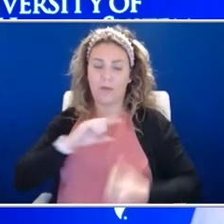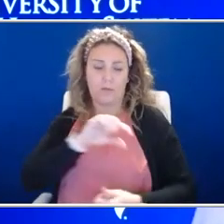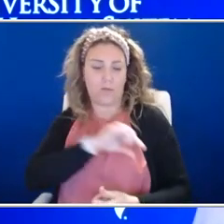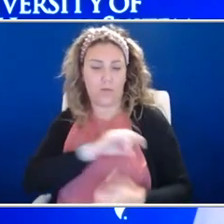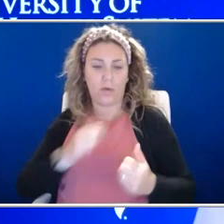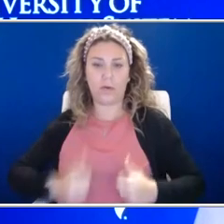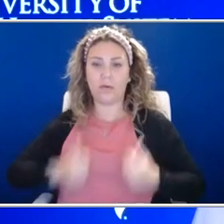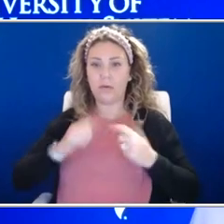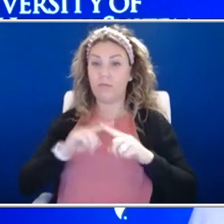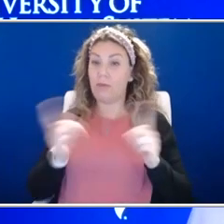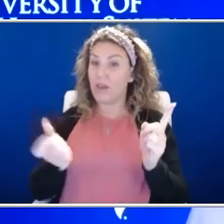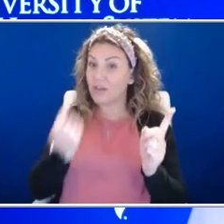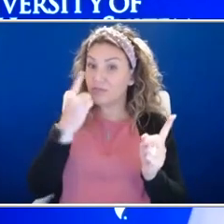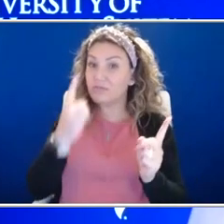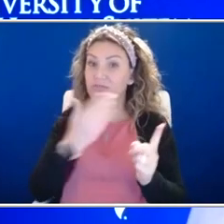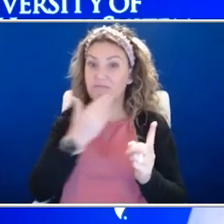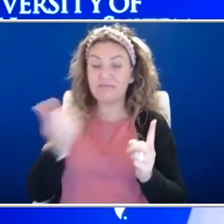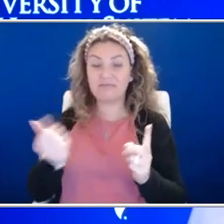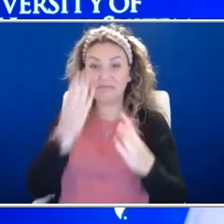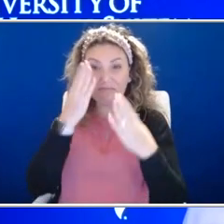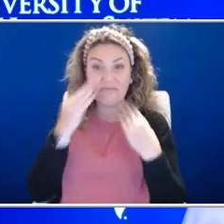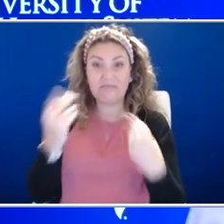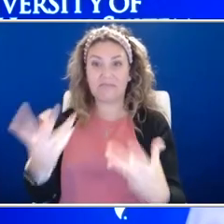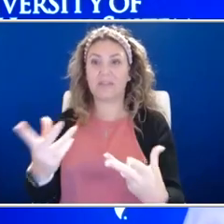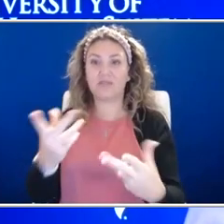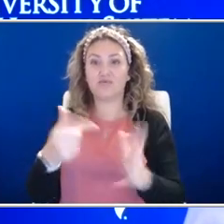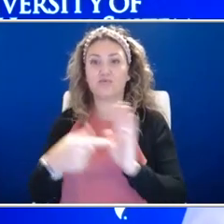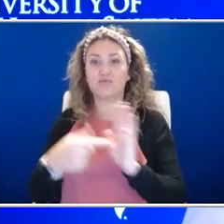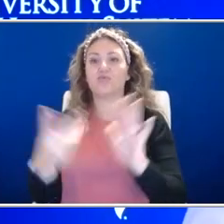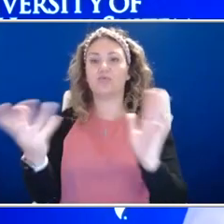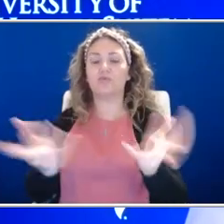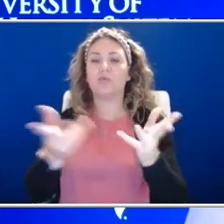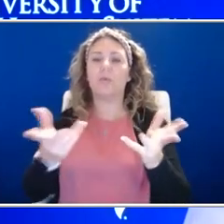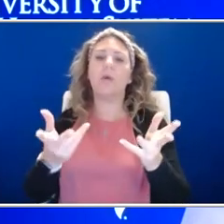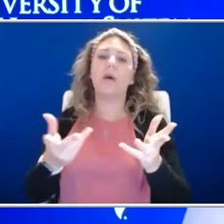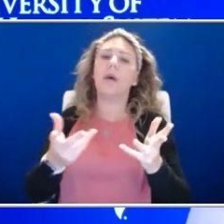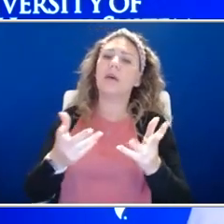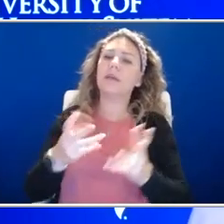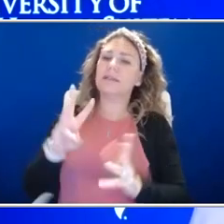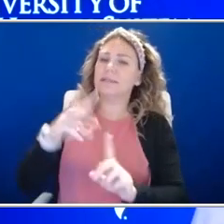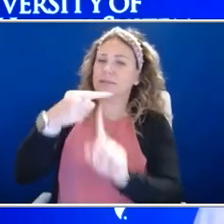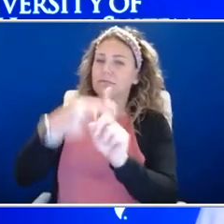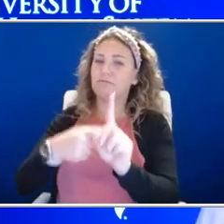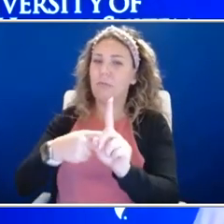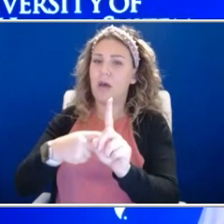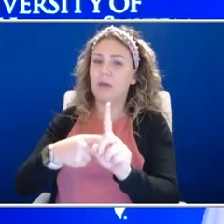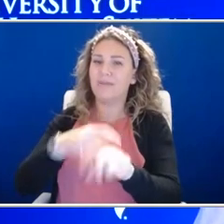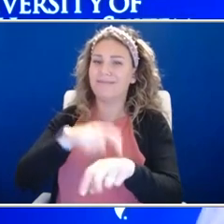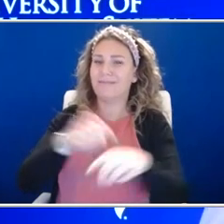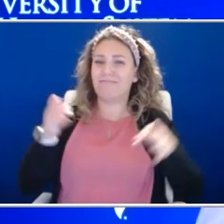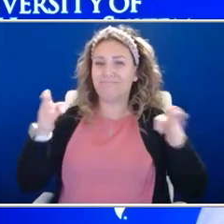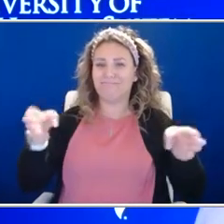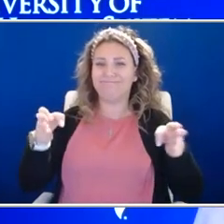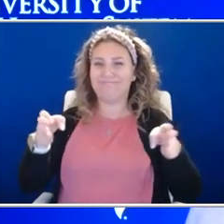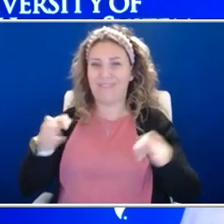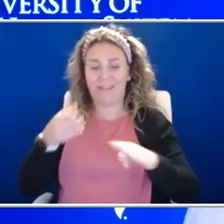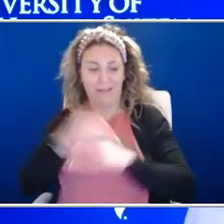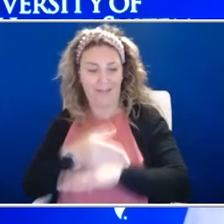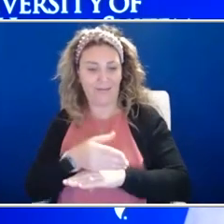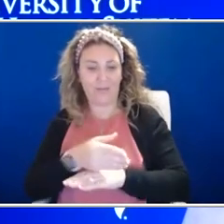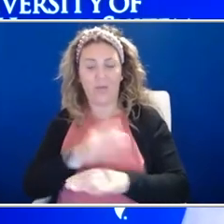think the best data that we have does show that really about that 6 month period after that last dose is when you have that higher